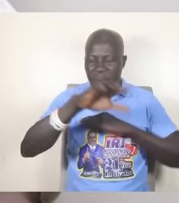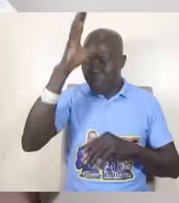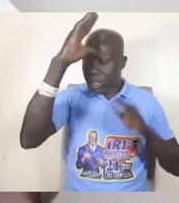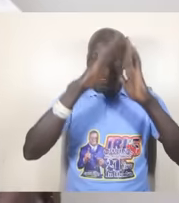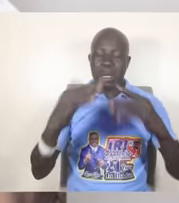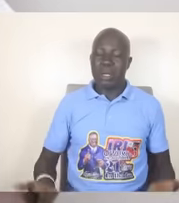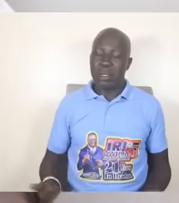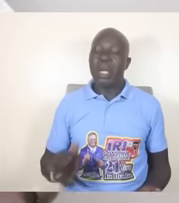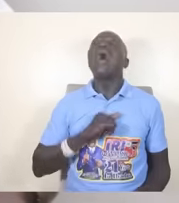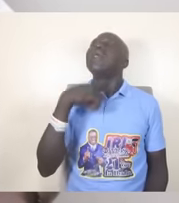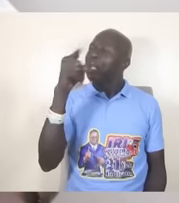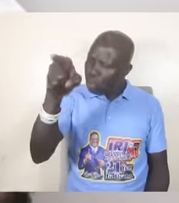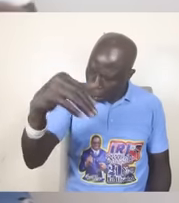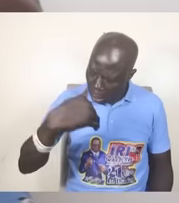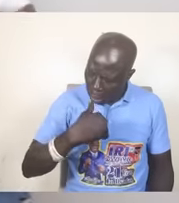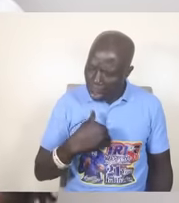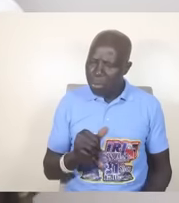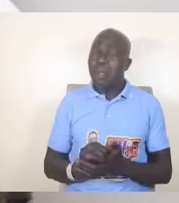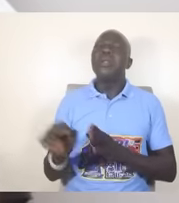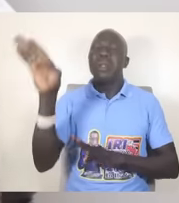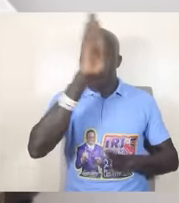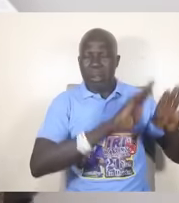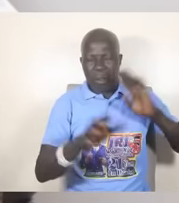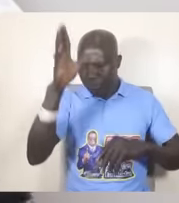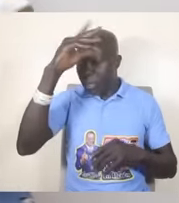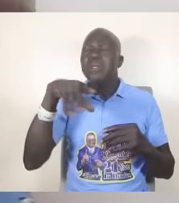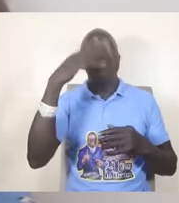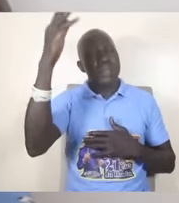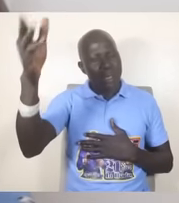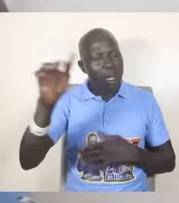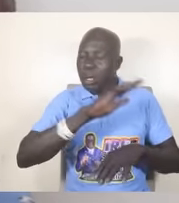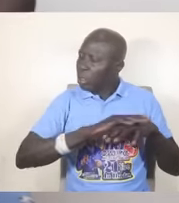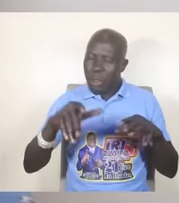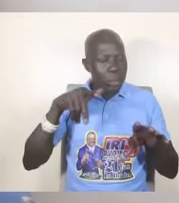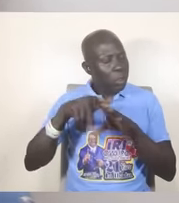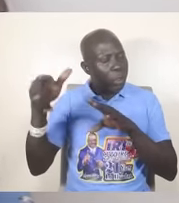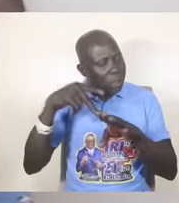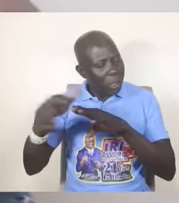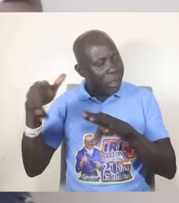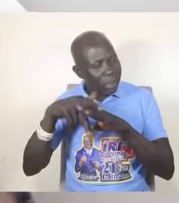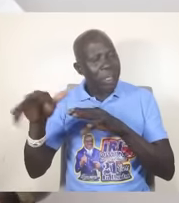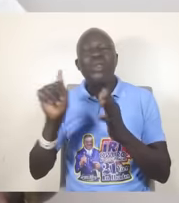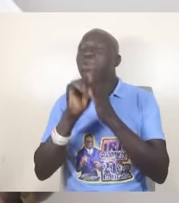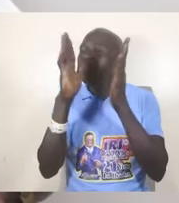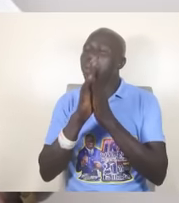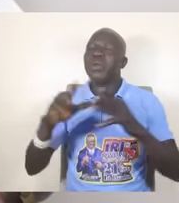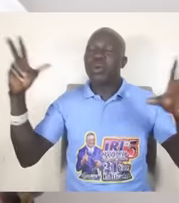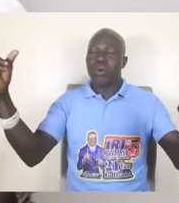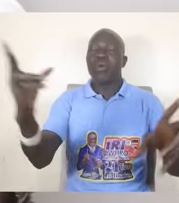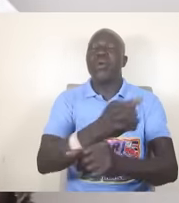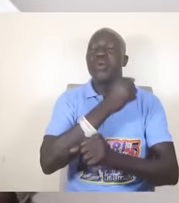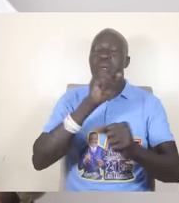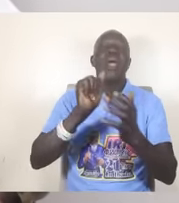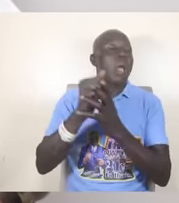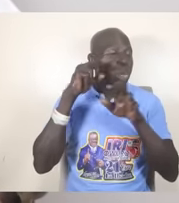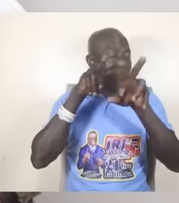their father's house. Money only. I say you have. Go leba baba. Ah, there is father's house. No, you did. Go up by two. I want to pray to conquer it. But